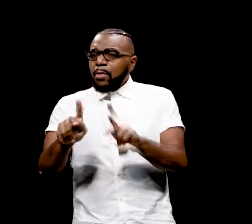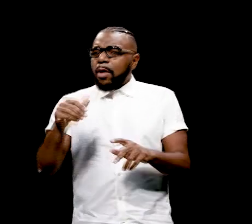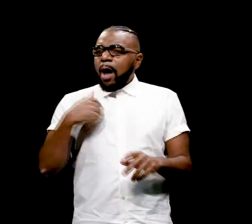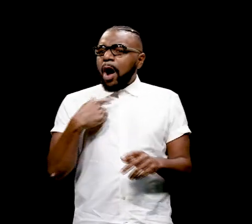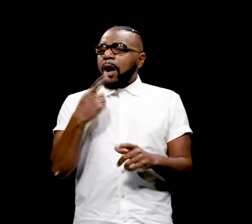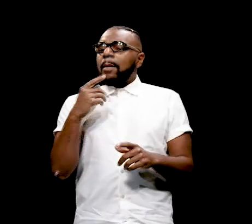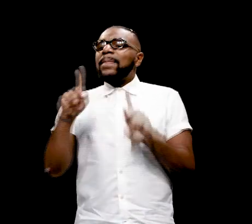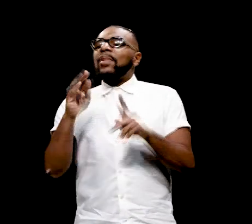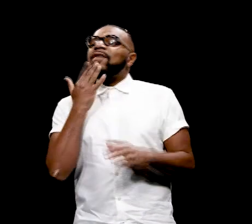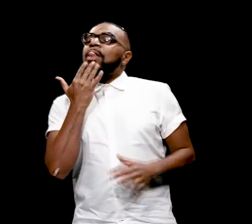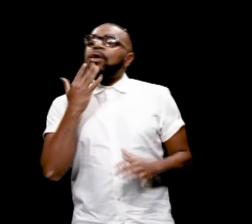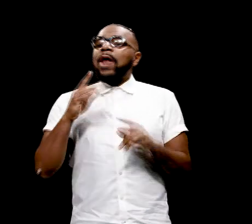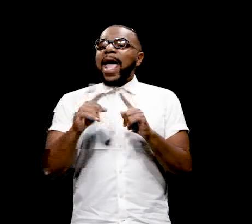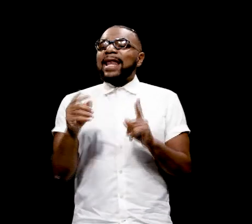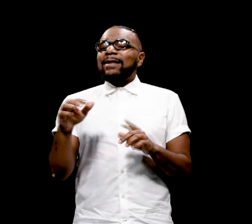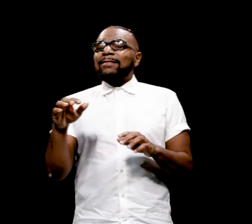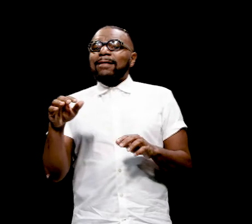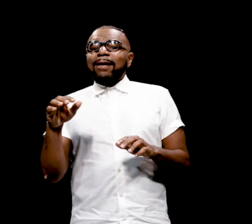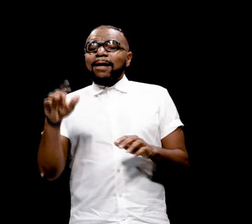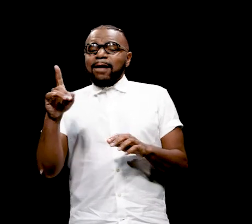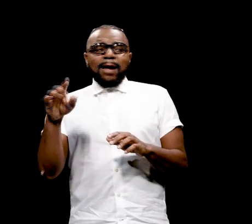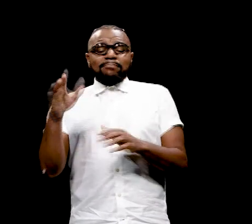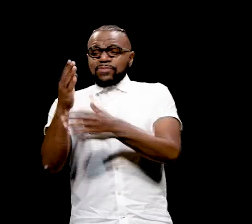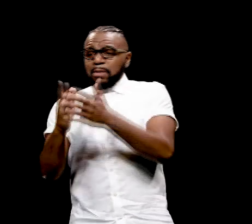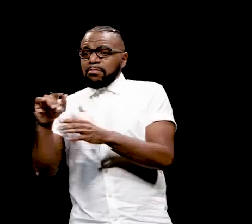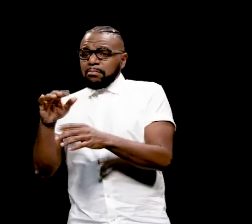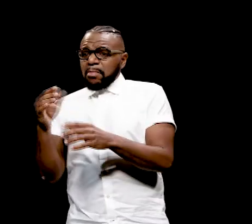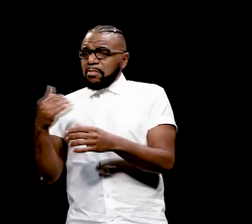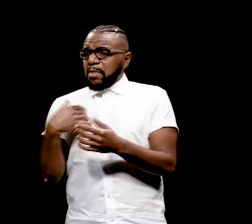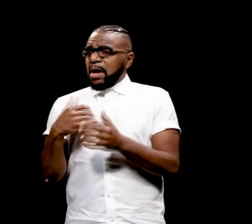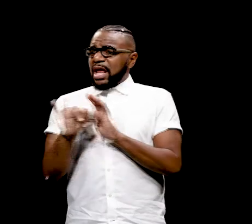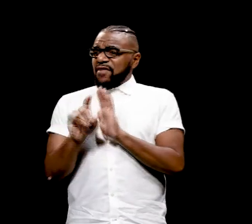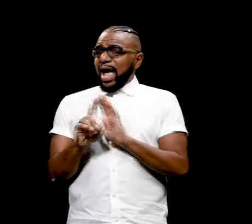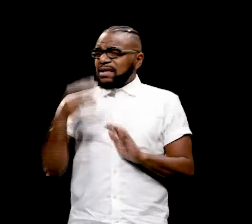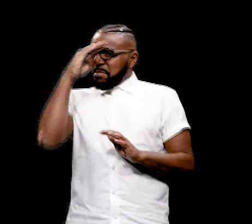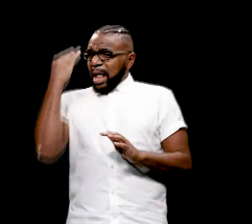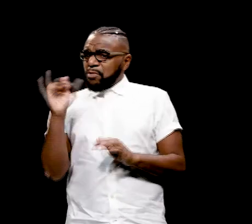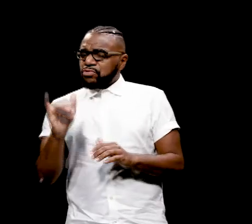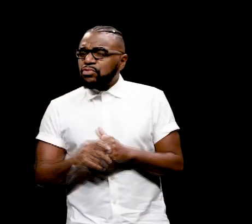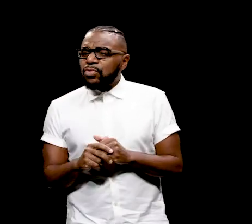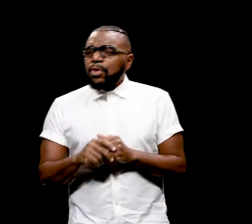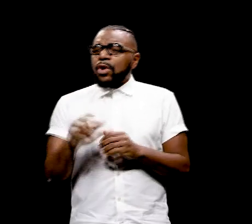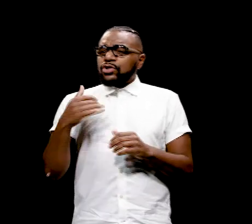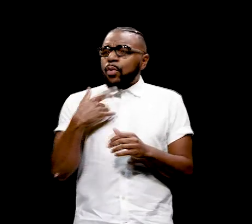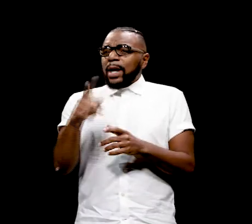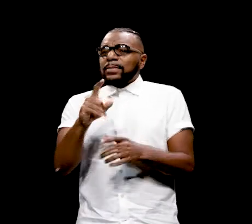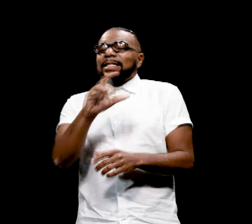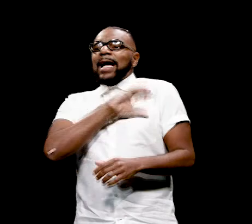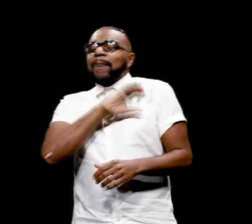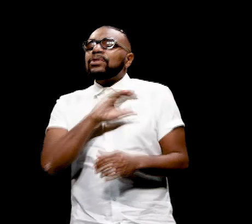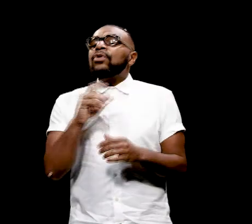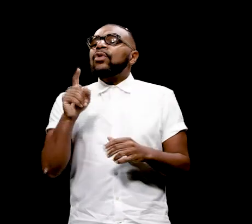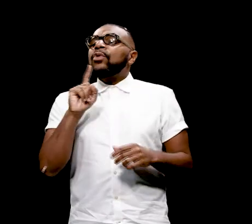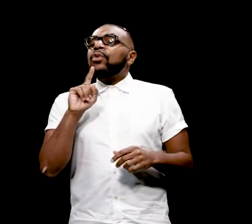specifically identify as black, which is the largest subgroup. And then when it comes to policing, we have